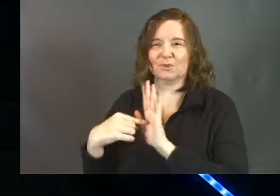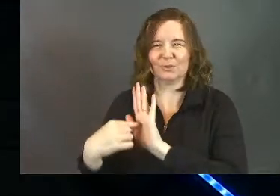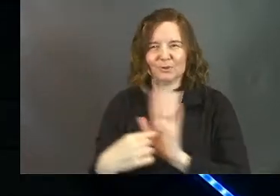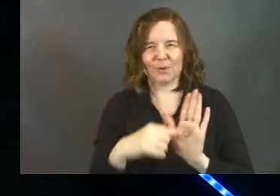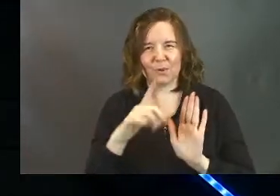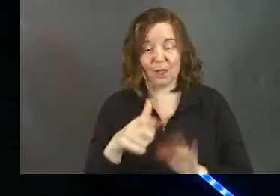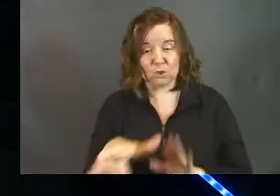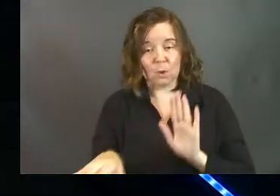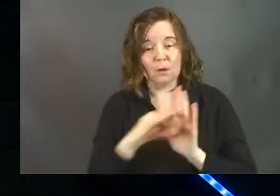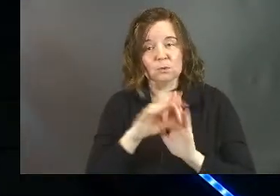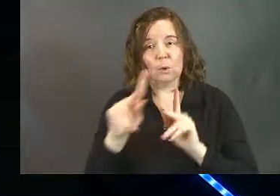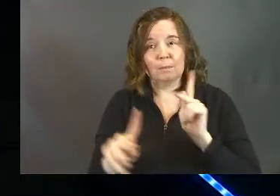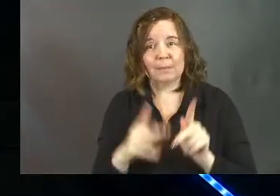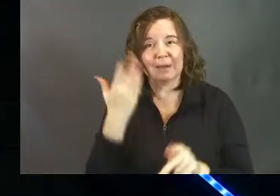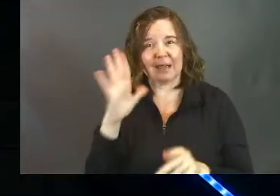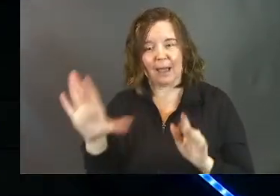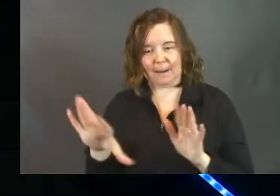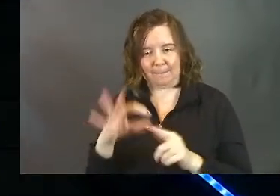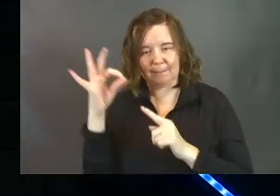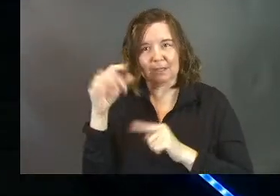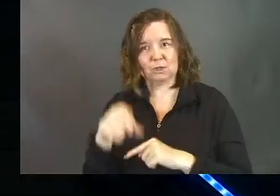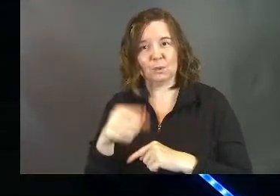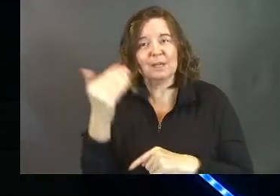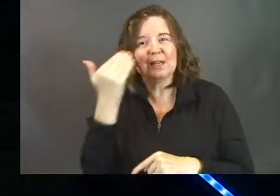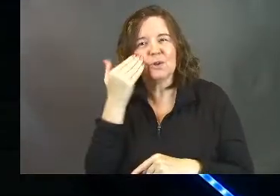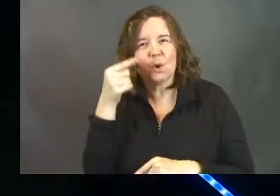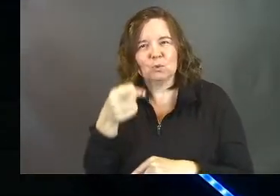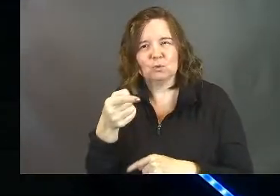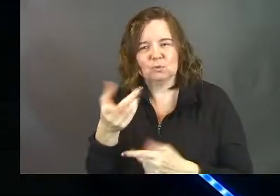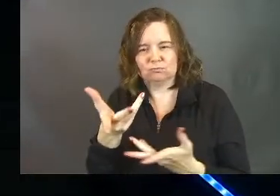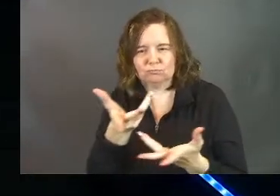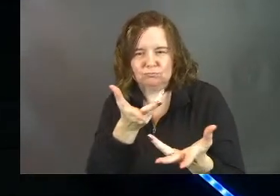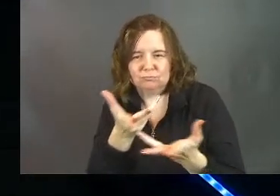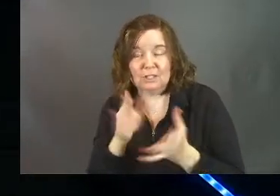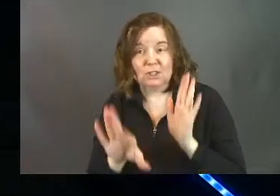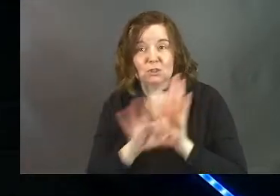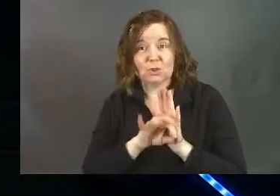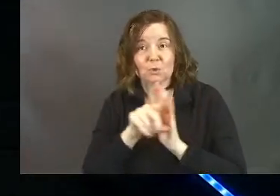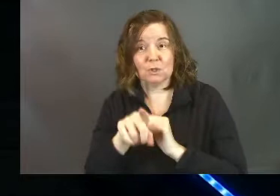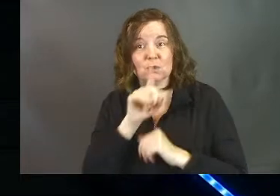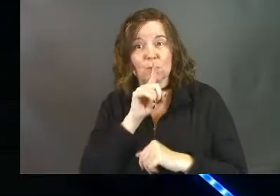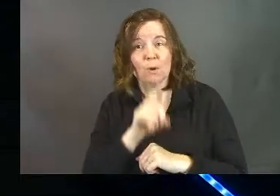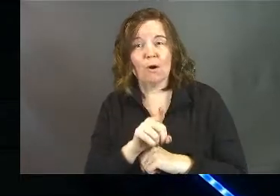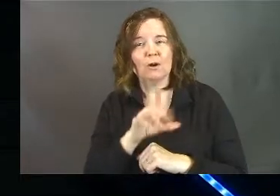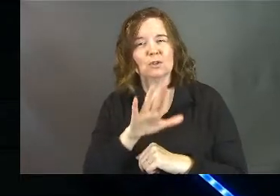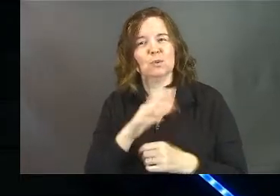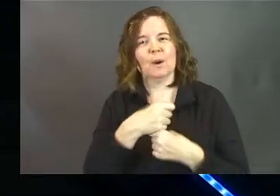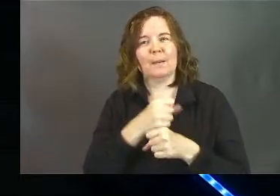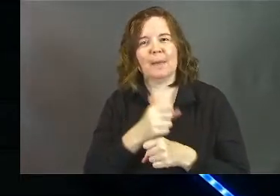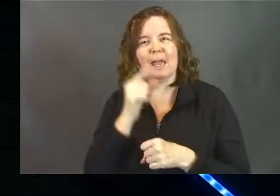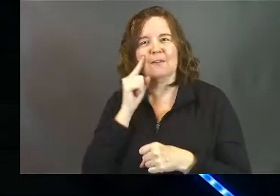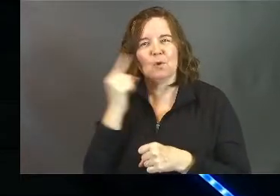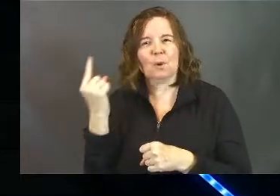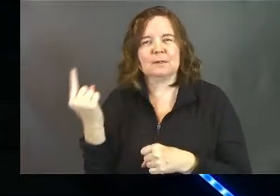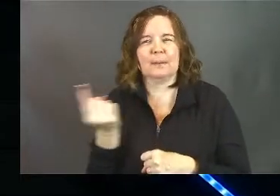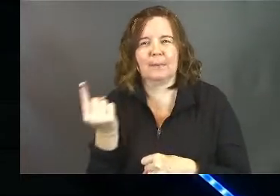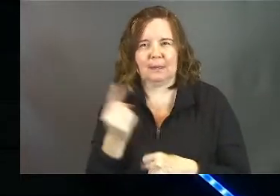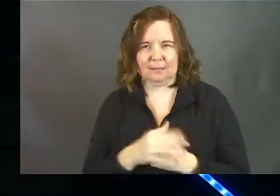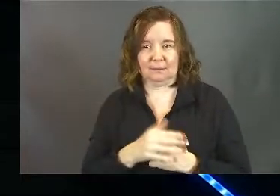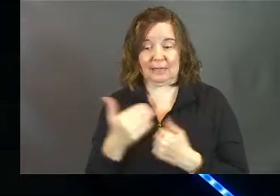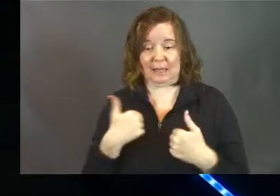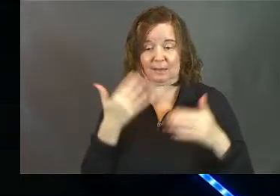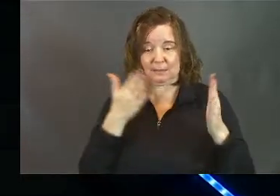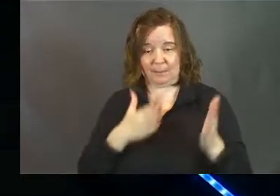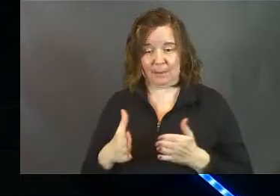God picked you. God knows you. God's chosen you, and you're made for something. He's